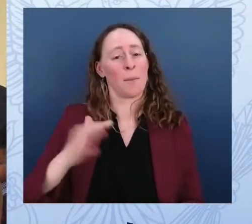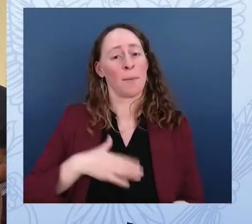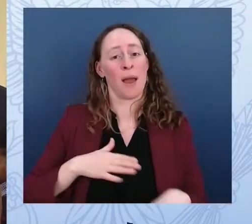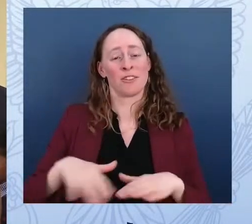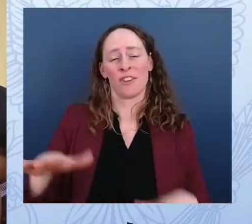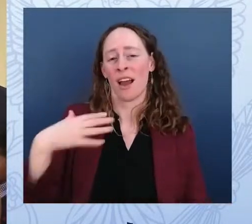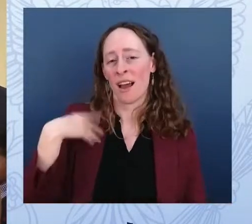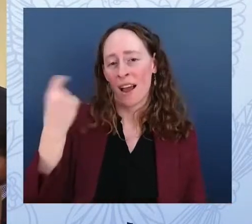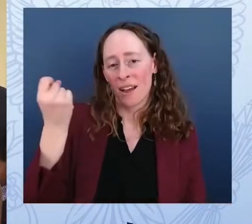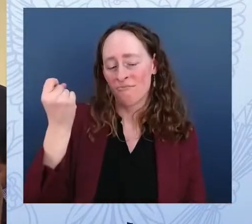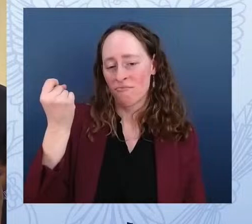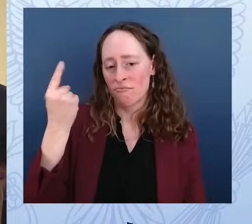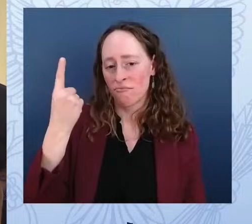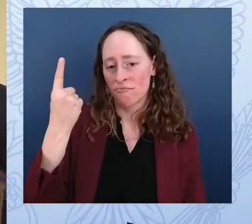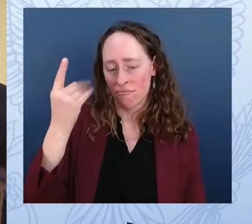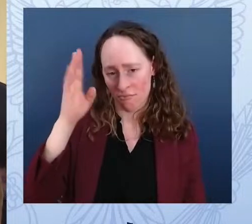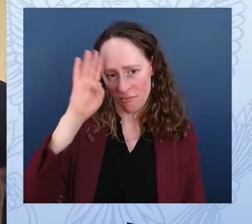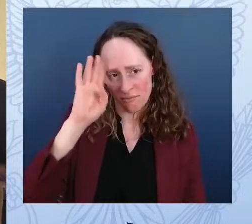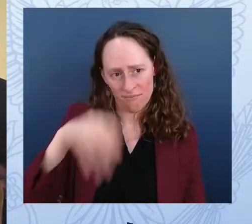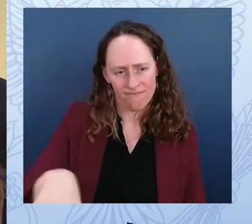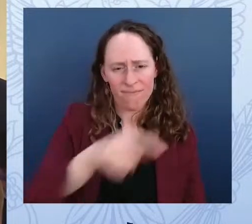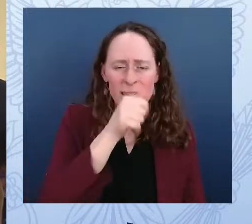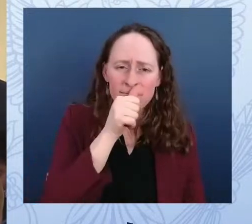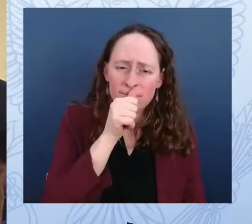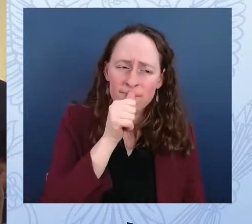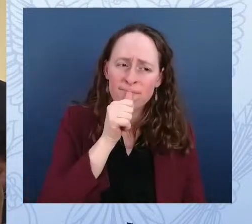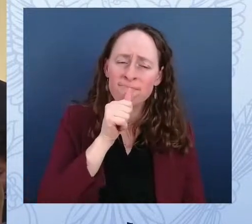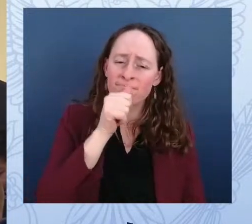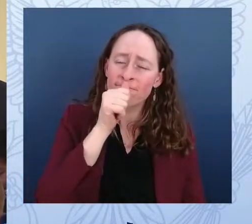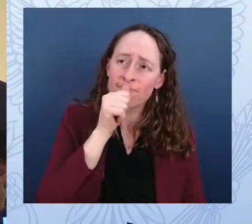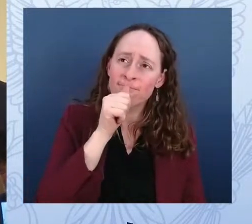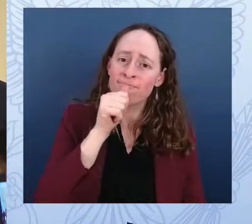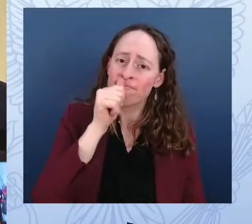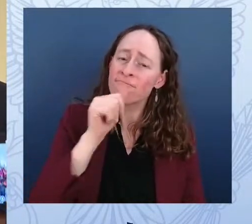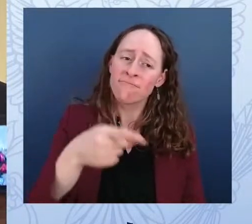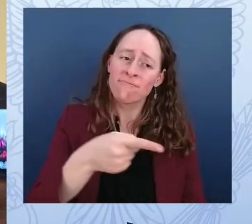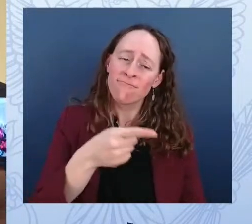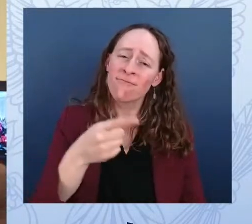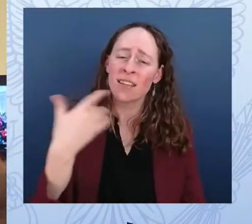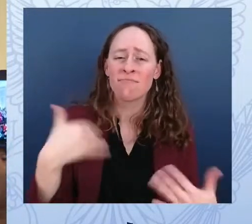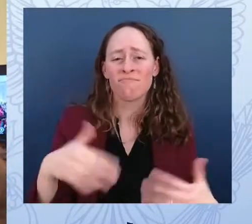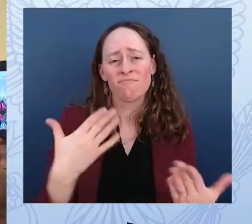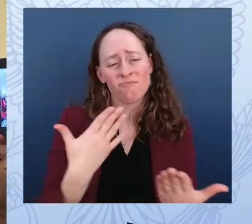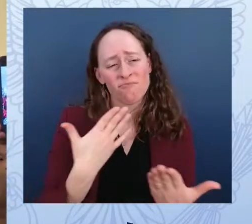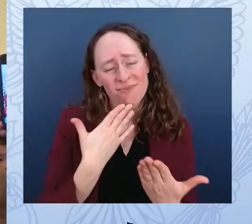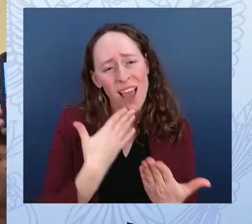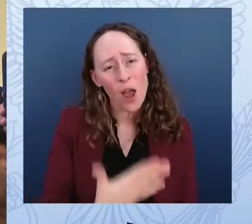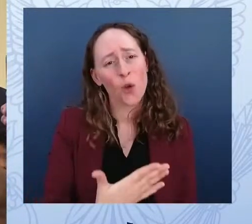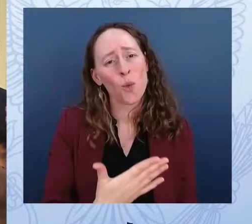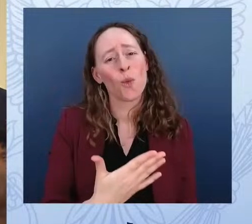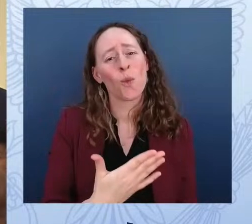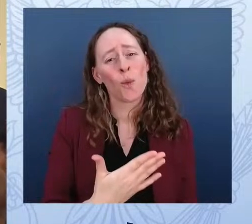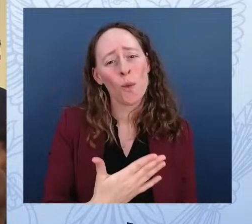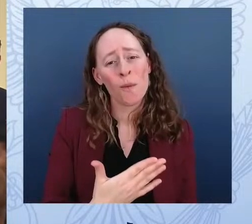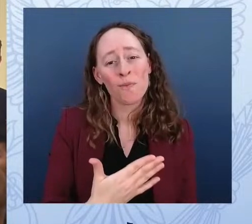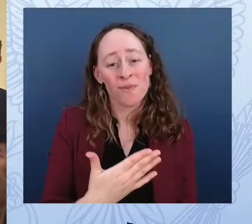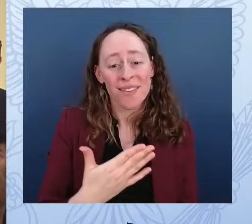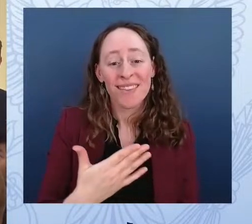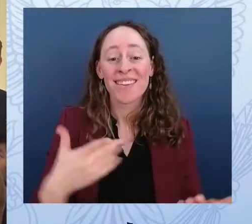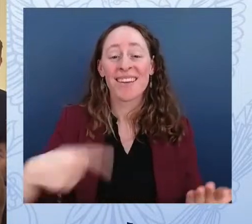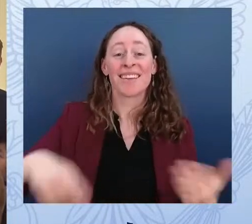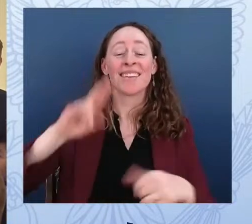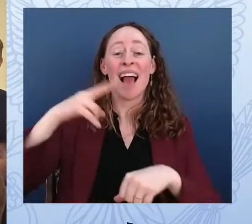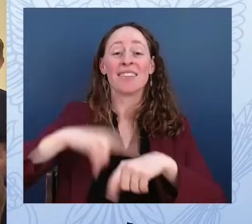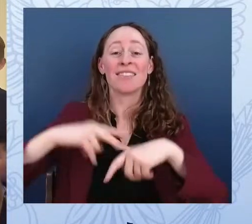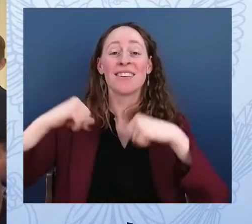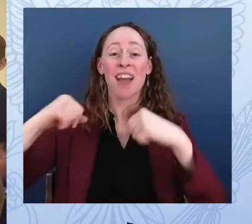So it's great to be here today with a fellow community college professor and a Delawarean. Lieutenant Garden, thank you for sharing